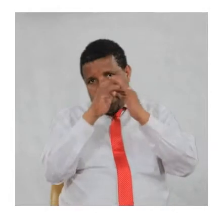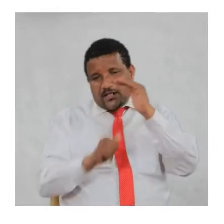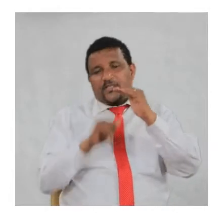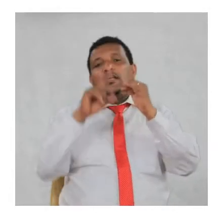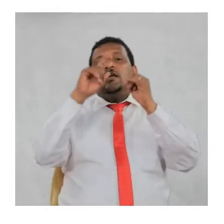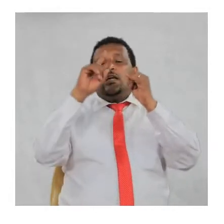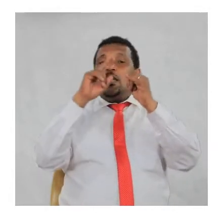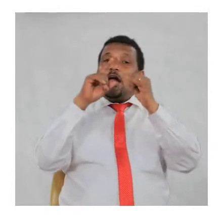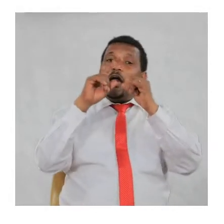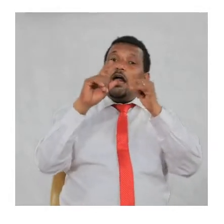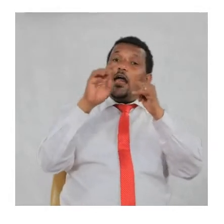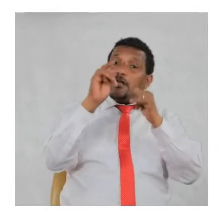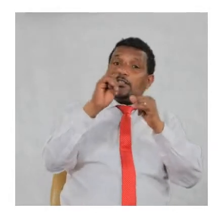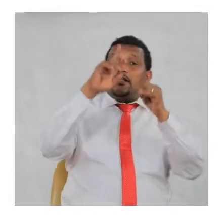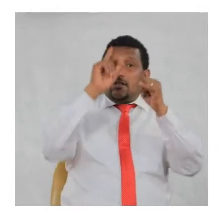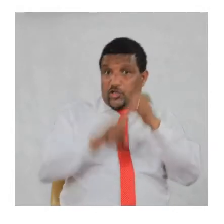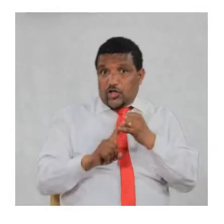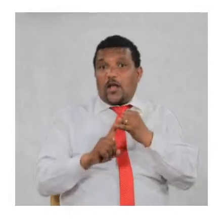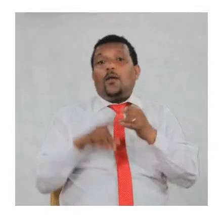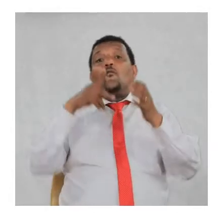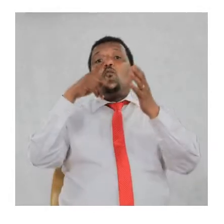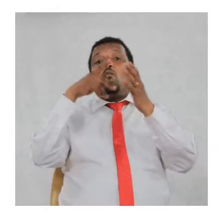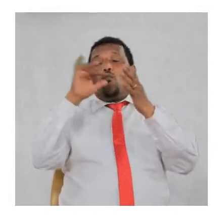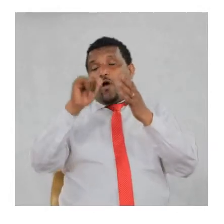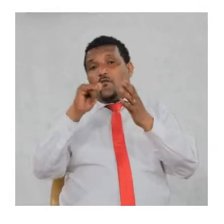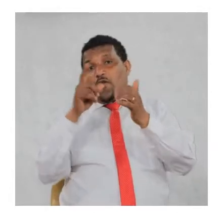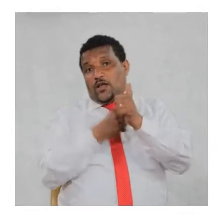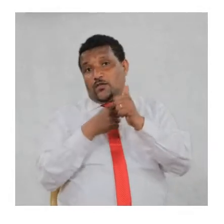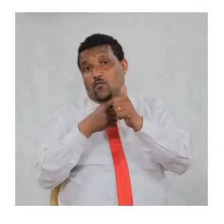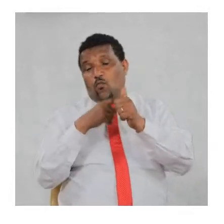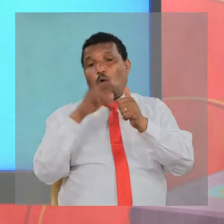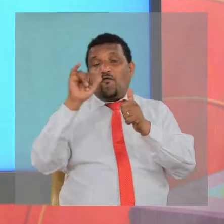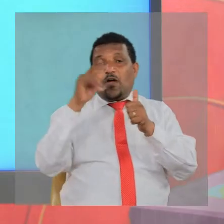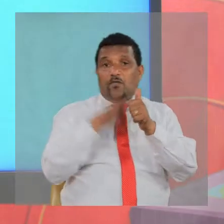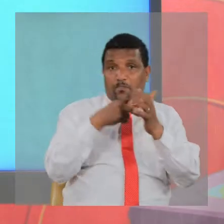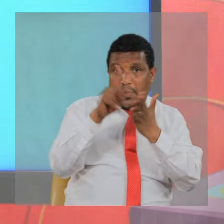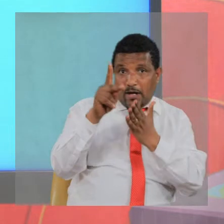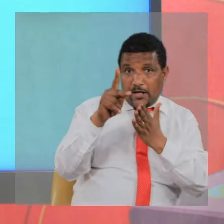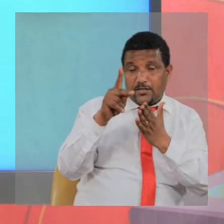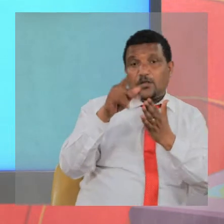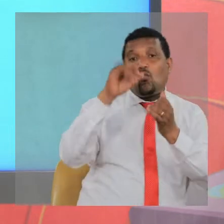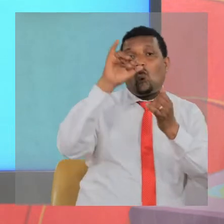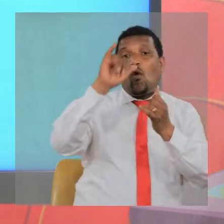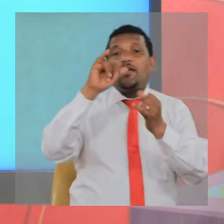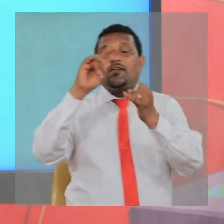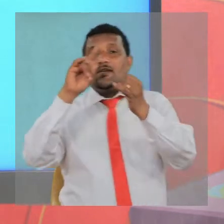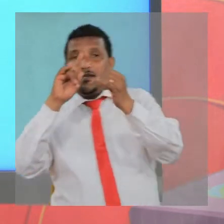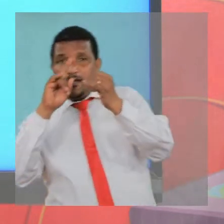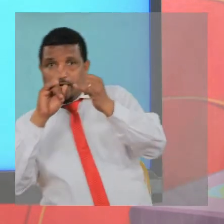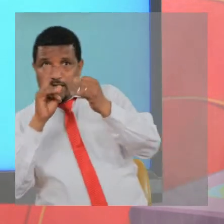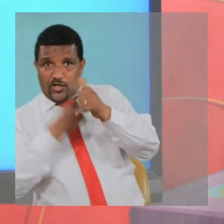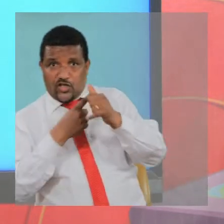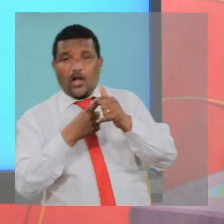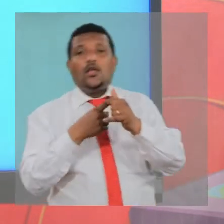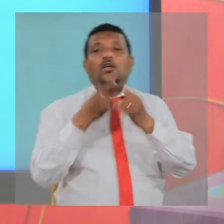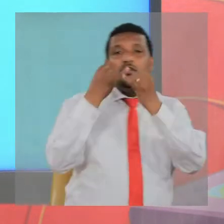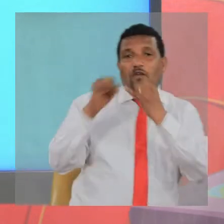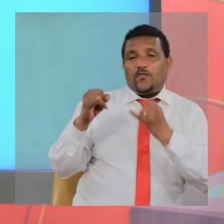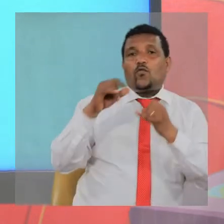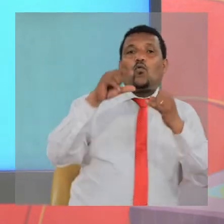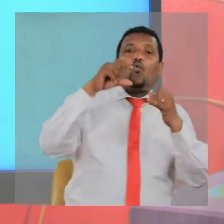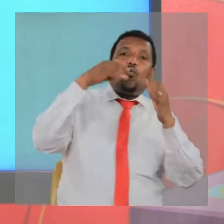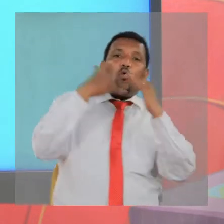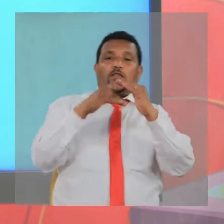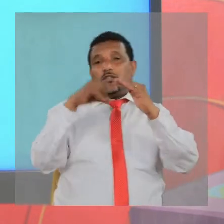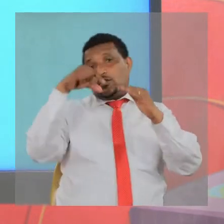Y final minus price of Y initial multiplied by price of Y final plus price of Y initial divided by quantity of X final